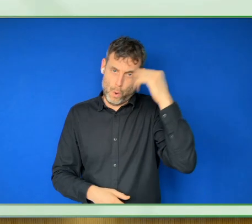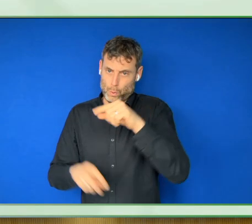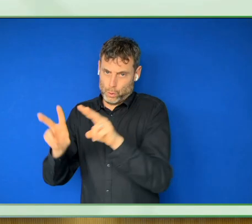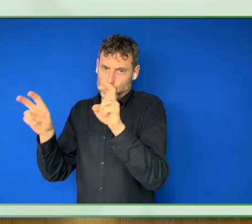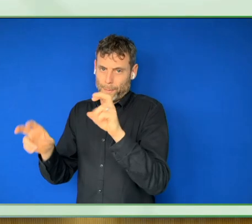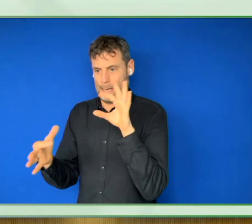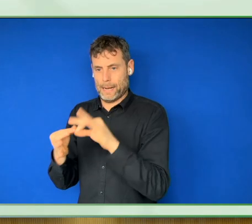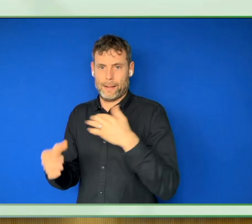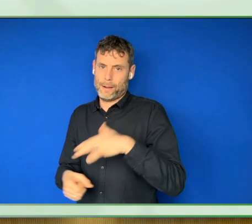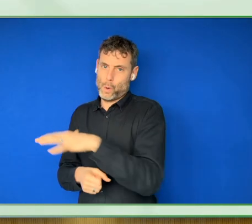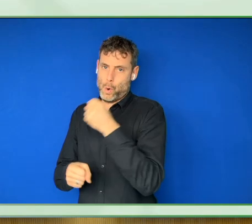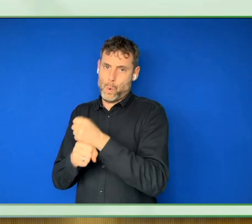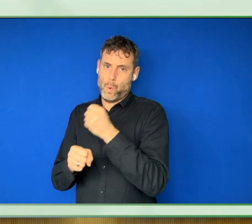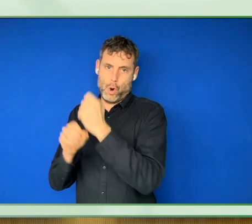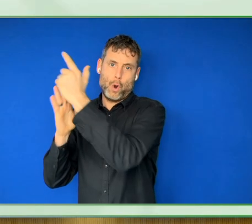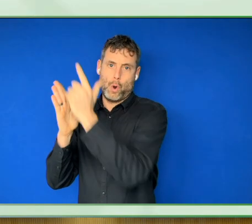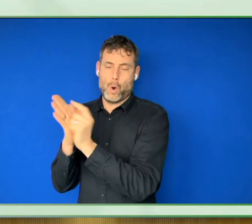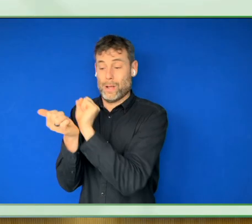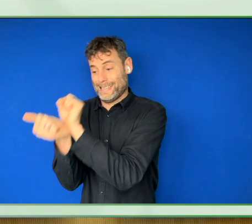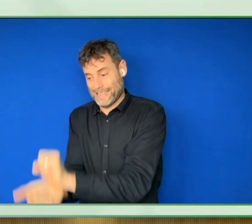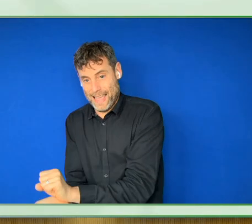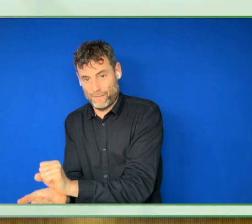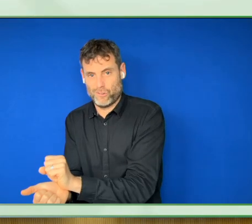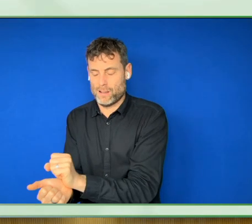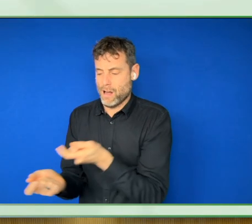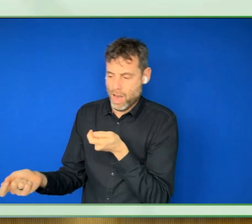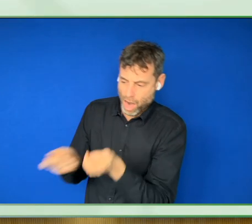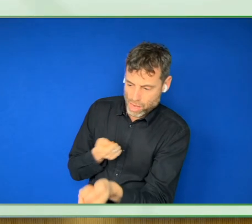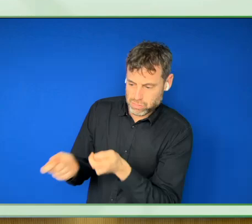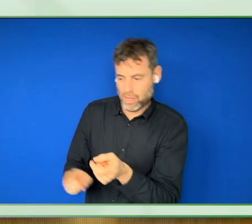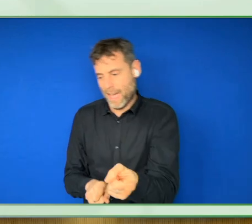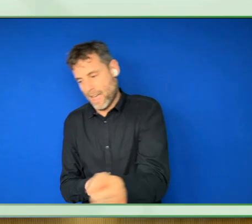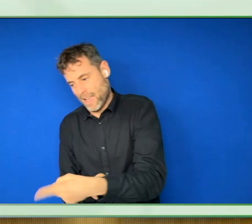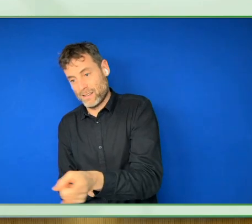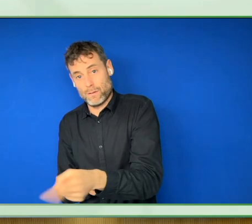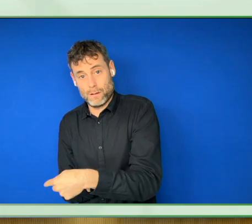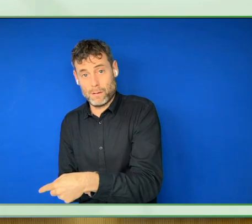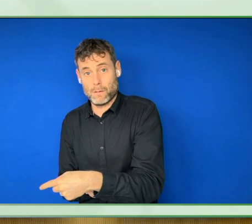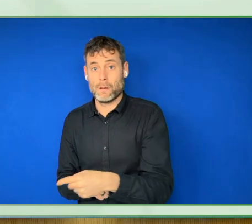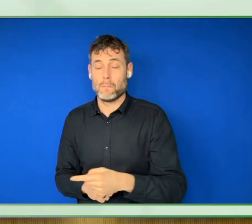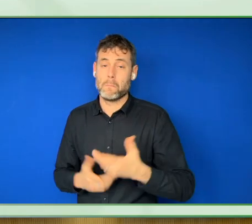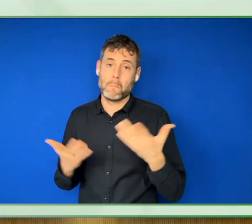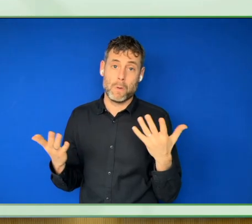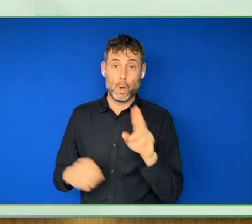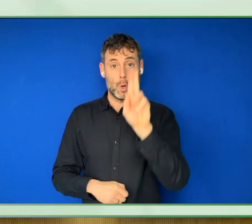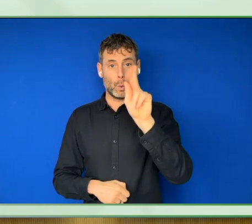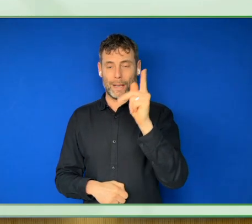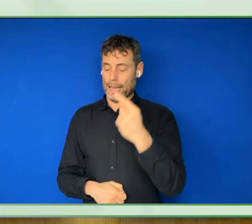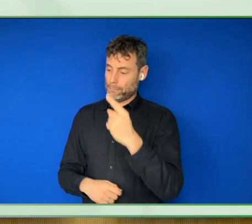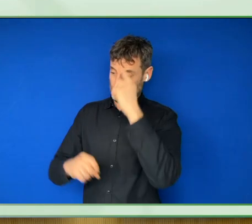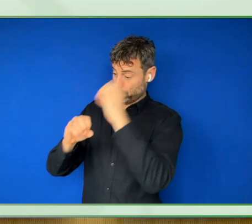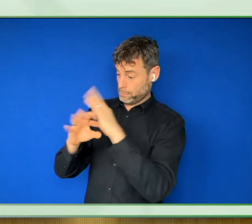modern slavery and exploitation is wrong in the UK, it would be wrong in